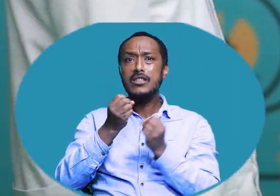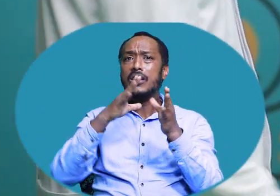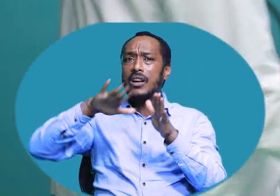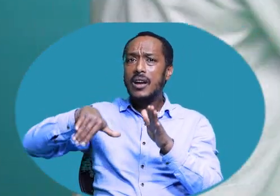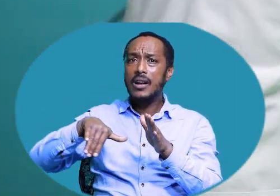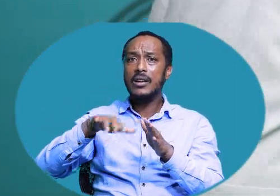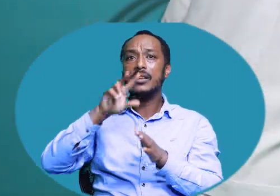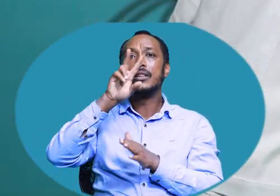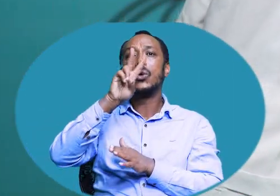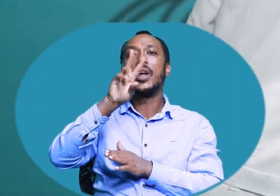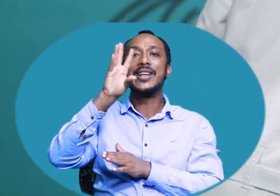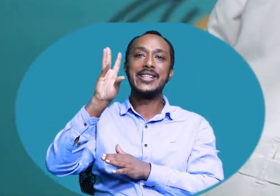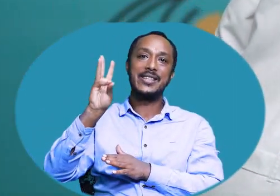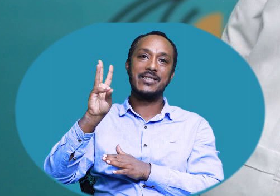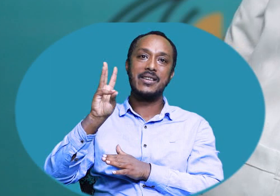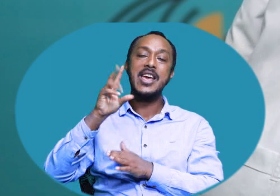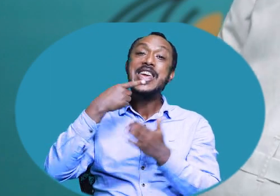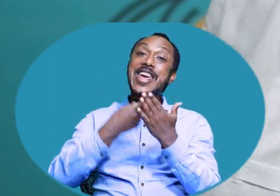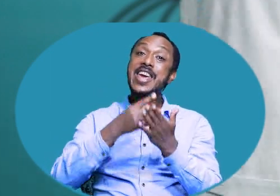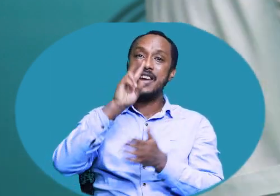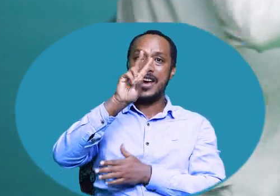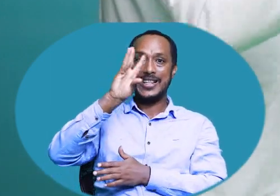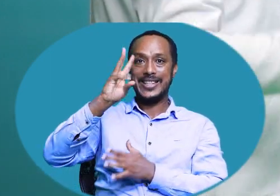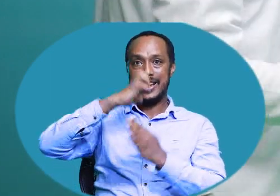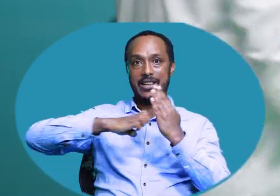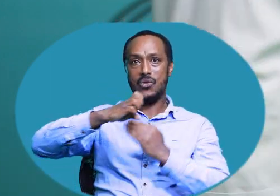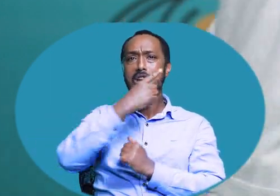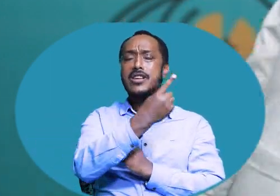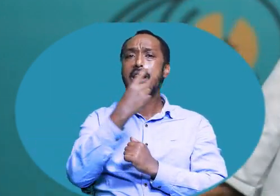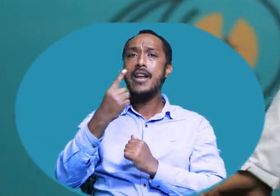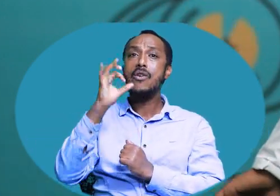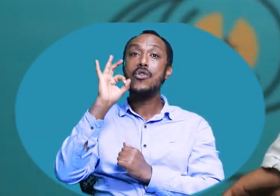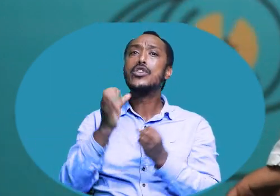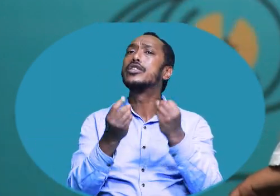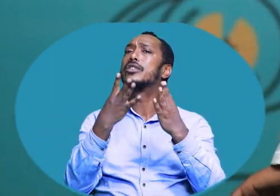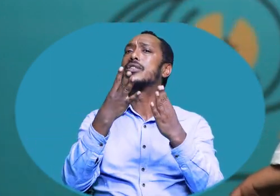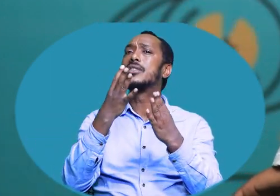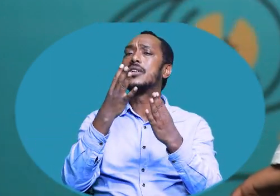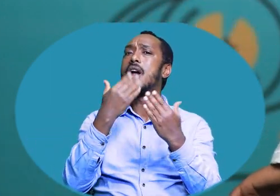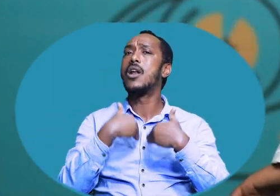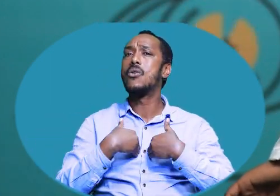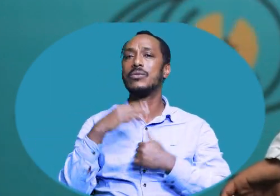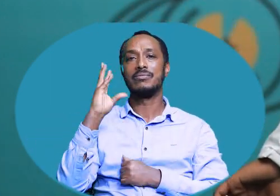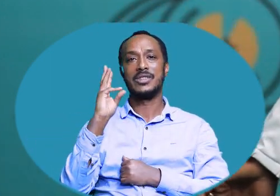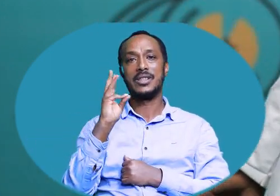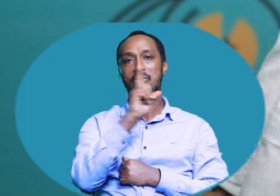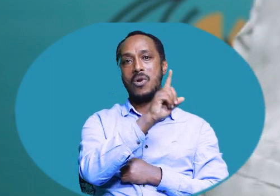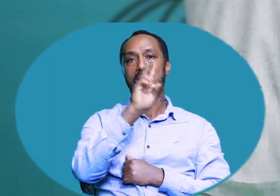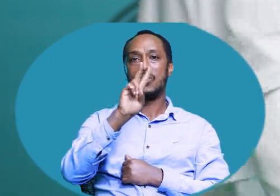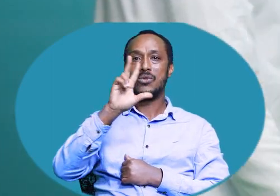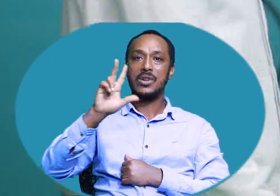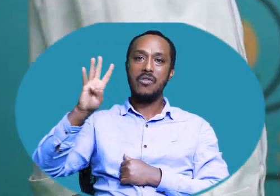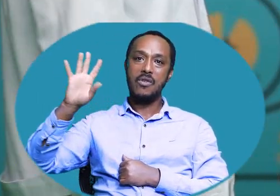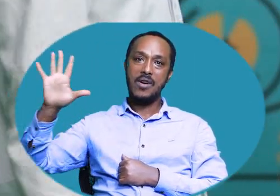4. Therefore, 1, 2, 3, 4. 4 means 8. 34 minus 8. The remaining electron